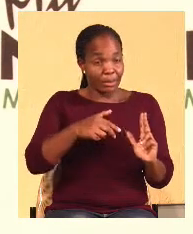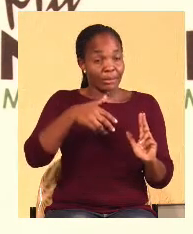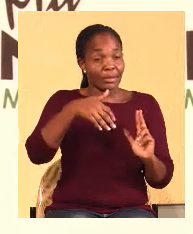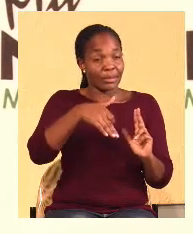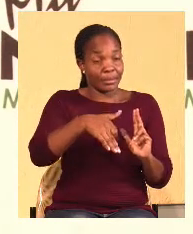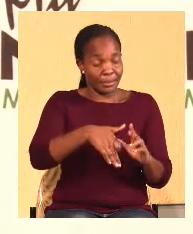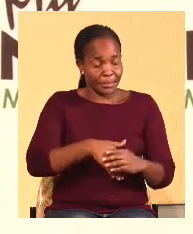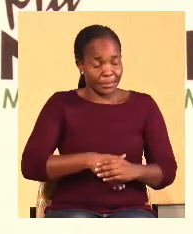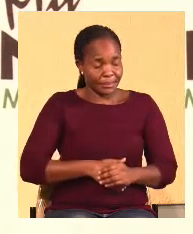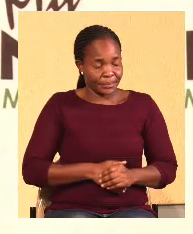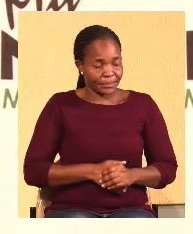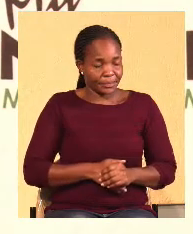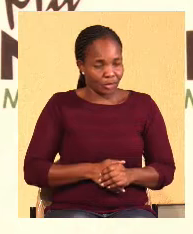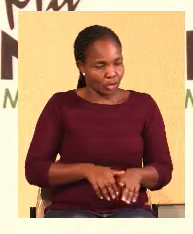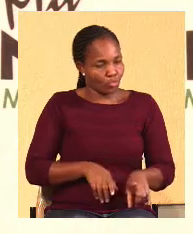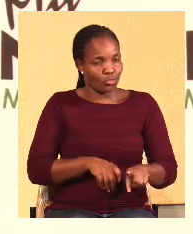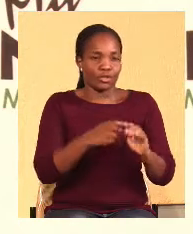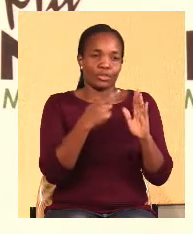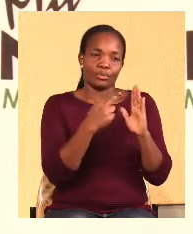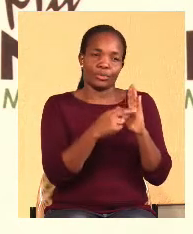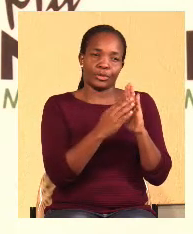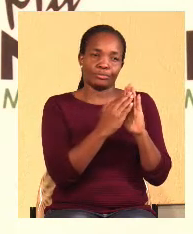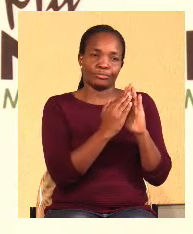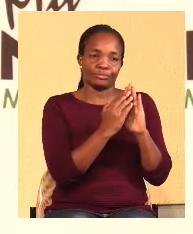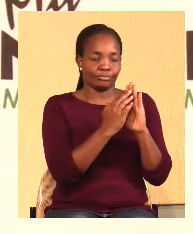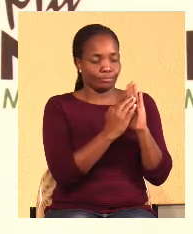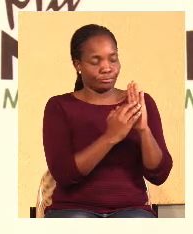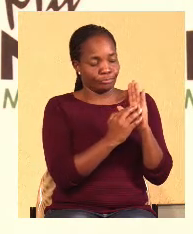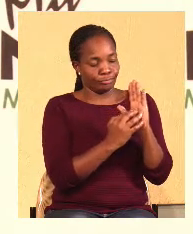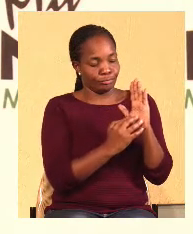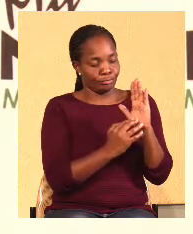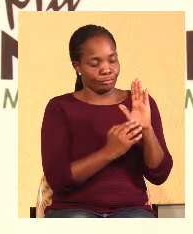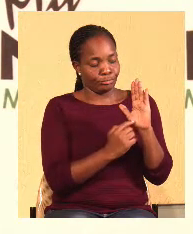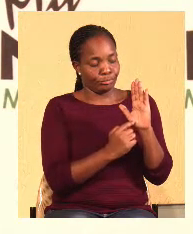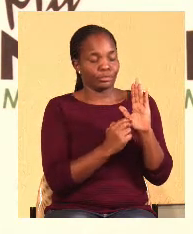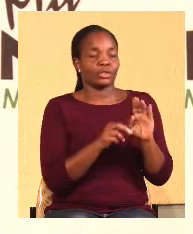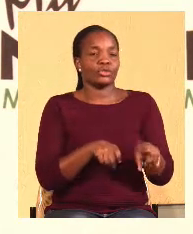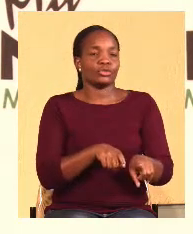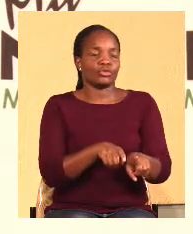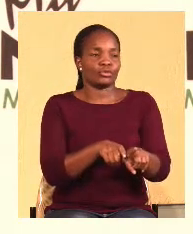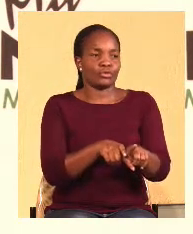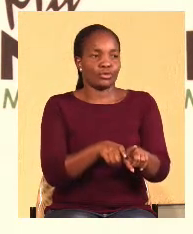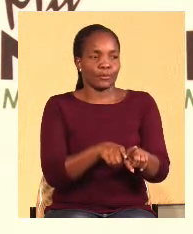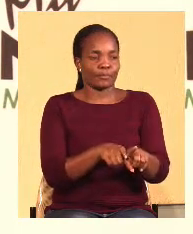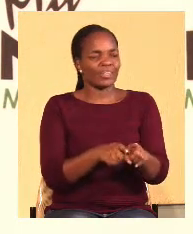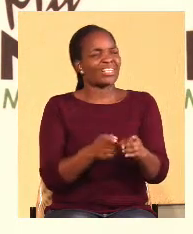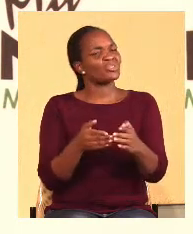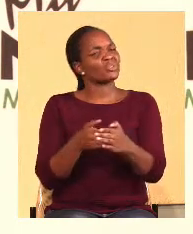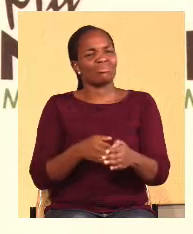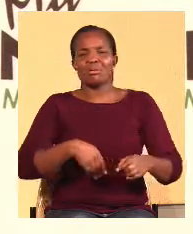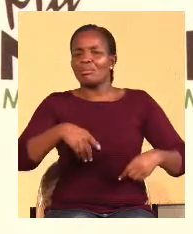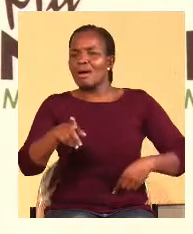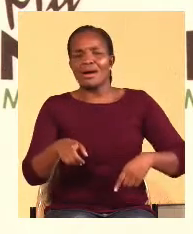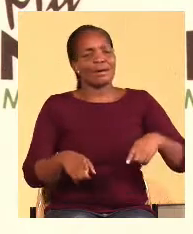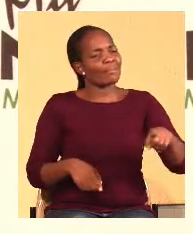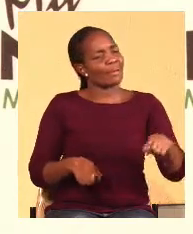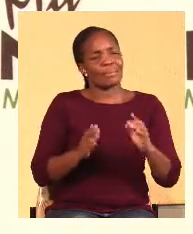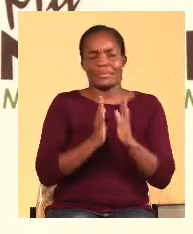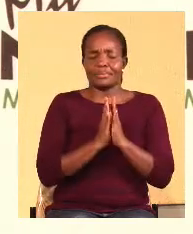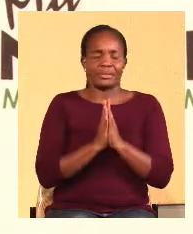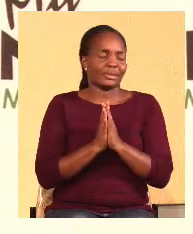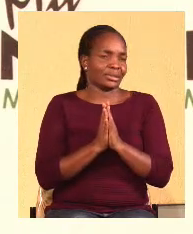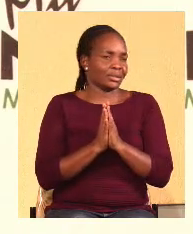to comply with their regulations and to make sure that they minimize their movements either within